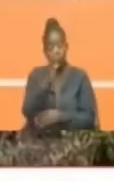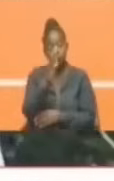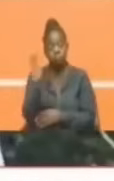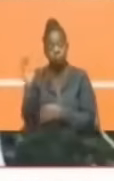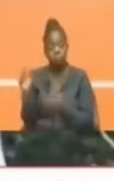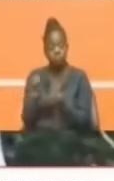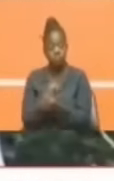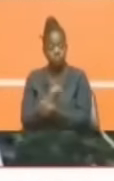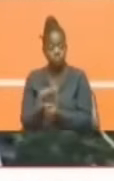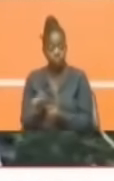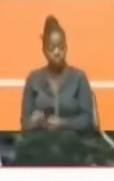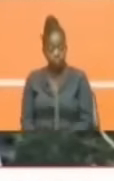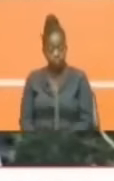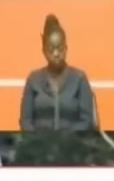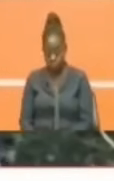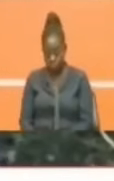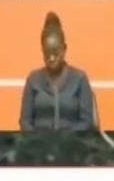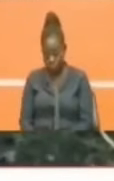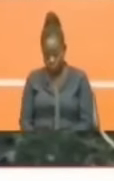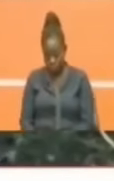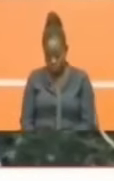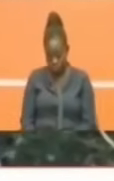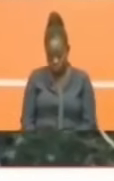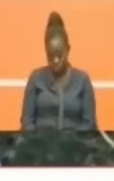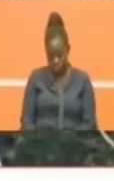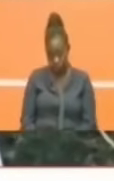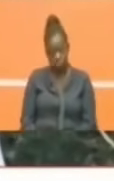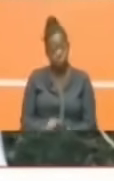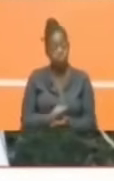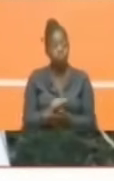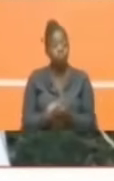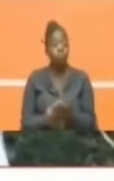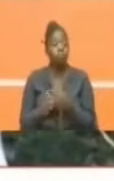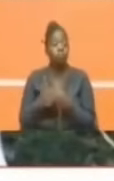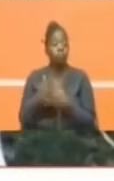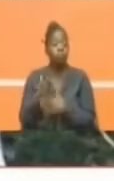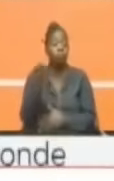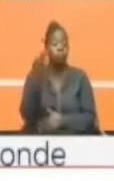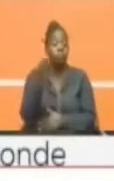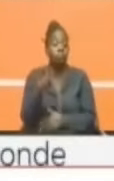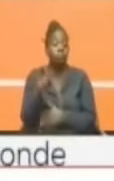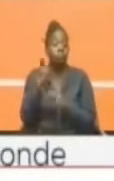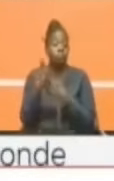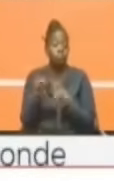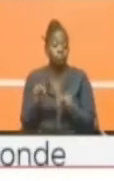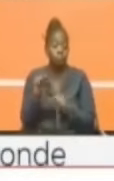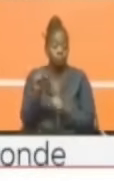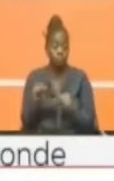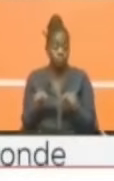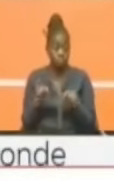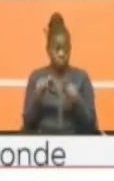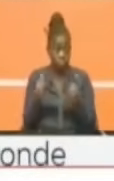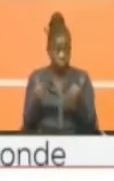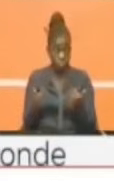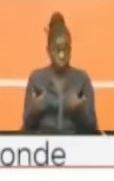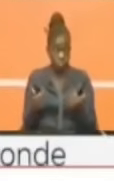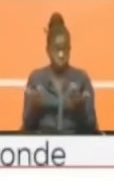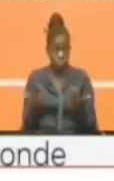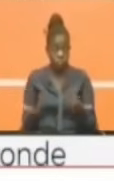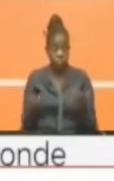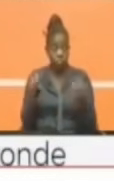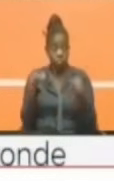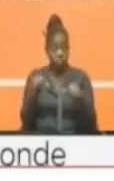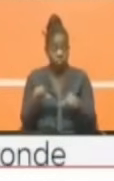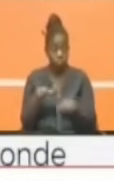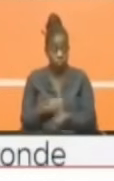okusanyizibwawo. Obutonde bw'ensi mu maaso awo we bujja bwe tuba nga tetukikutteemu bulungi bijja kuba bibi